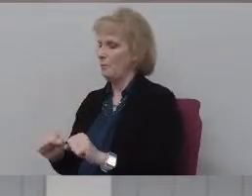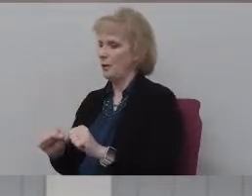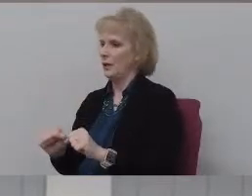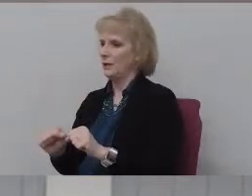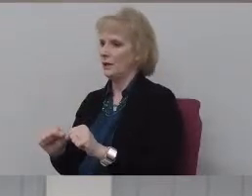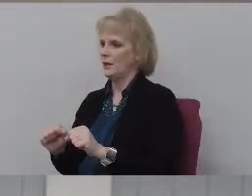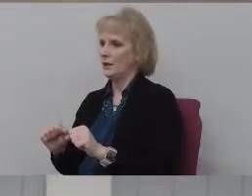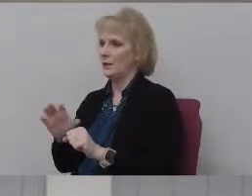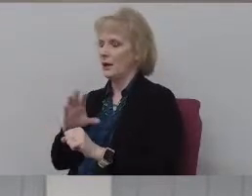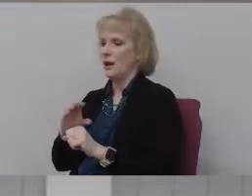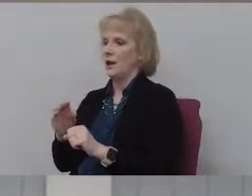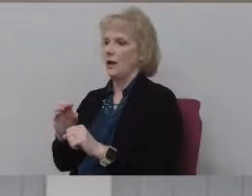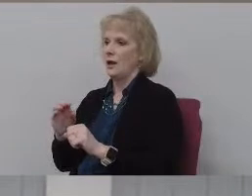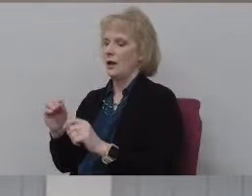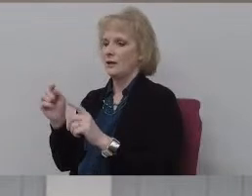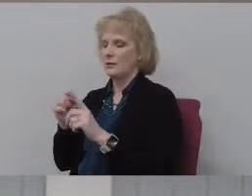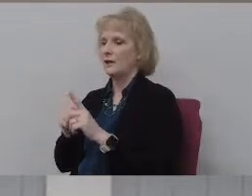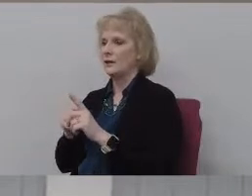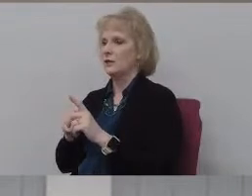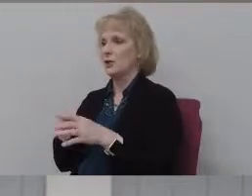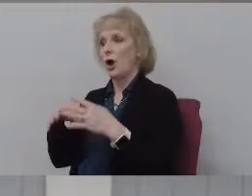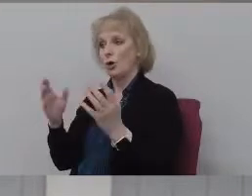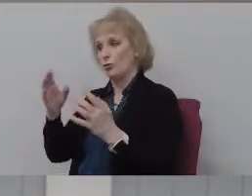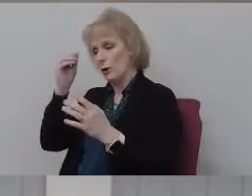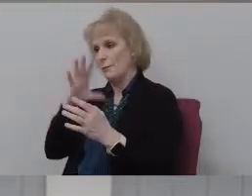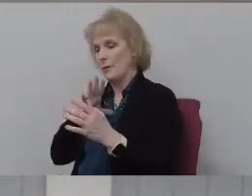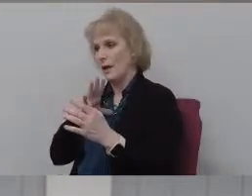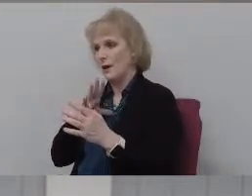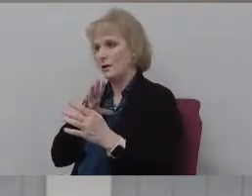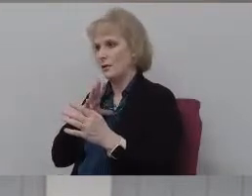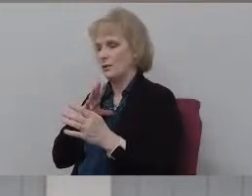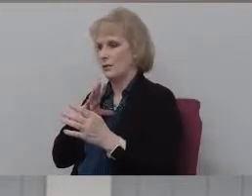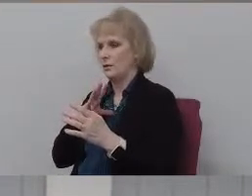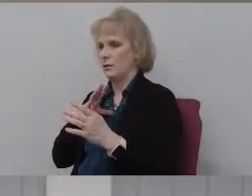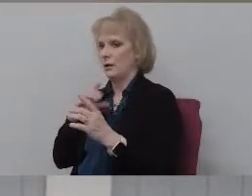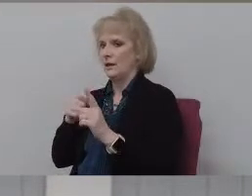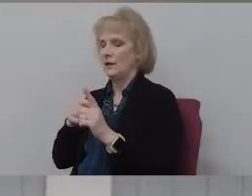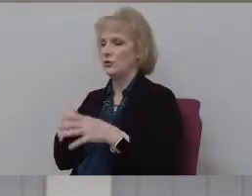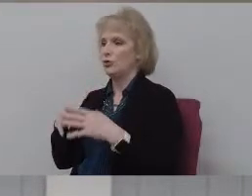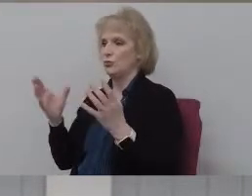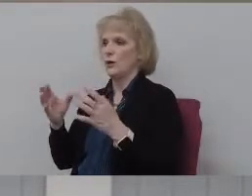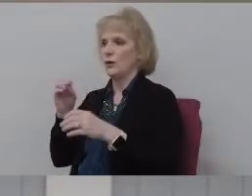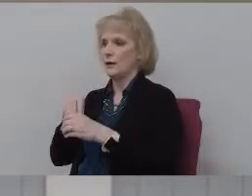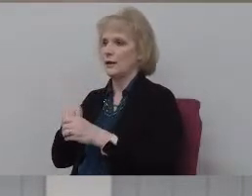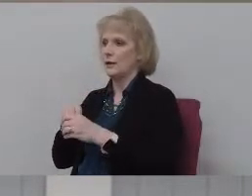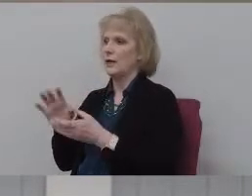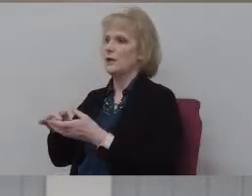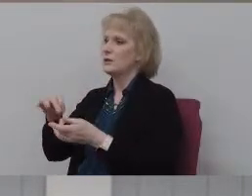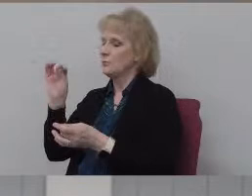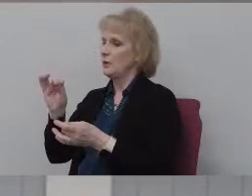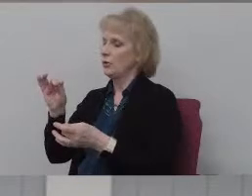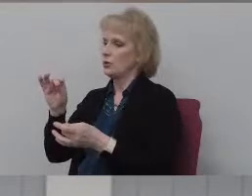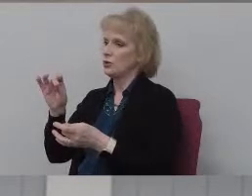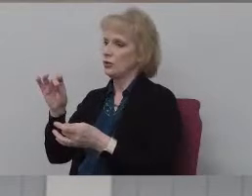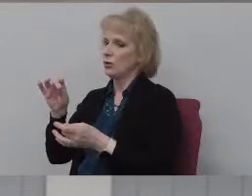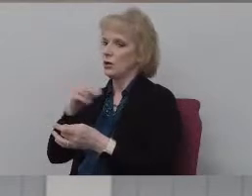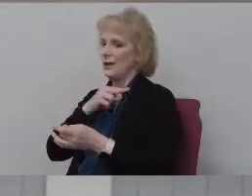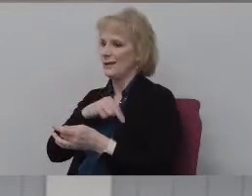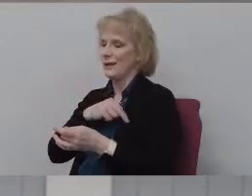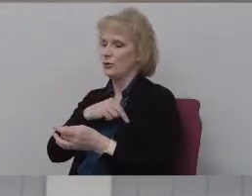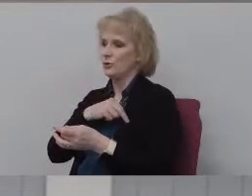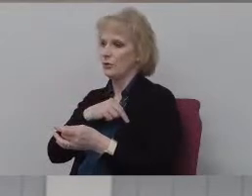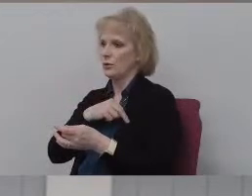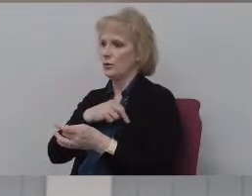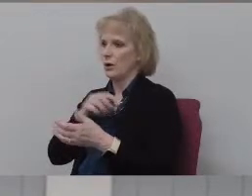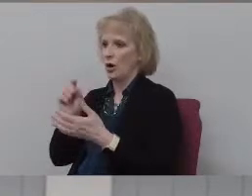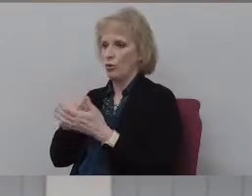in combat. He is a great man. There's no question about it. He is great in his spiritual nature. I'm a writer of